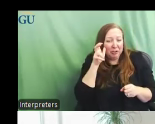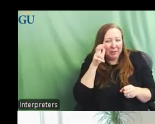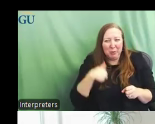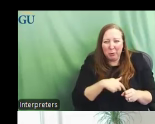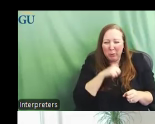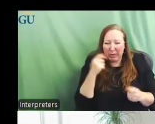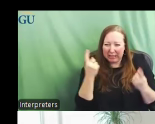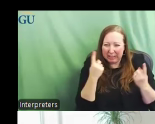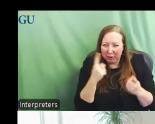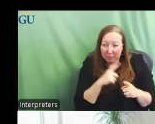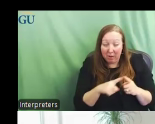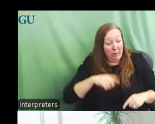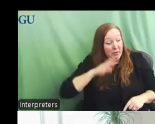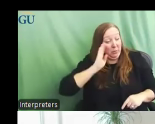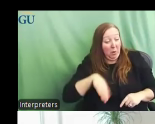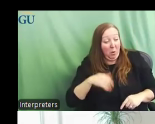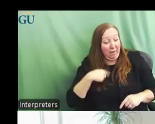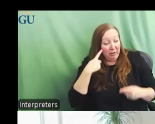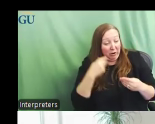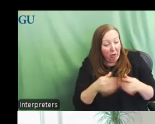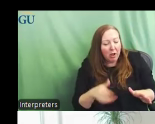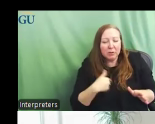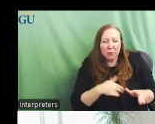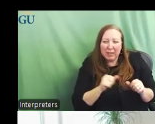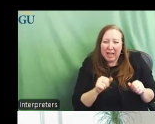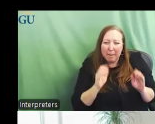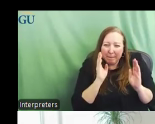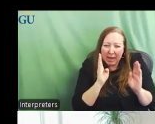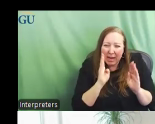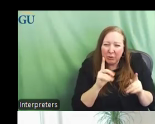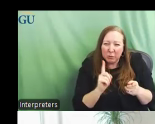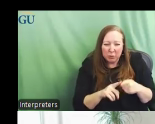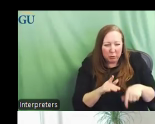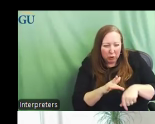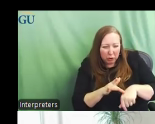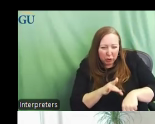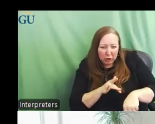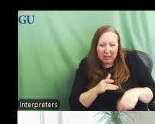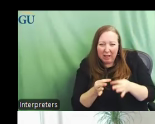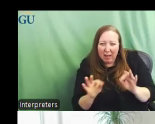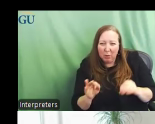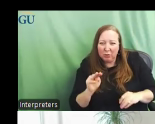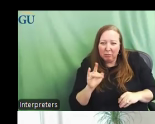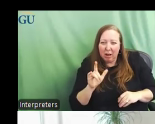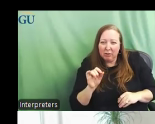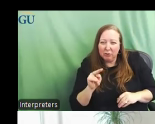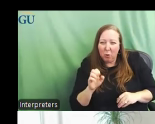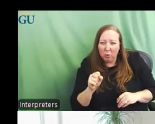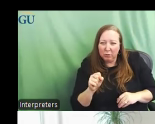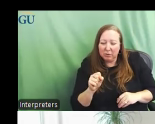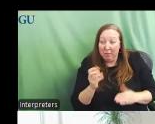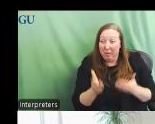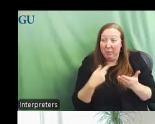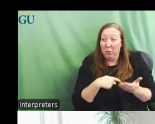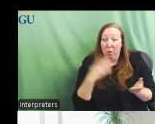to what are these acoustic or these early spoken language milestones that we may have overlooked